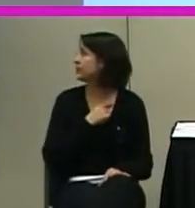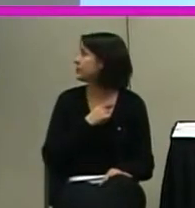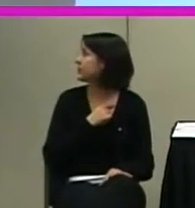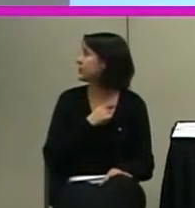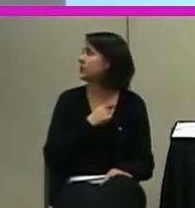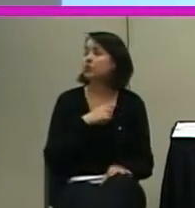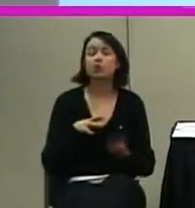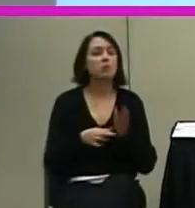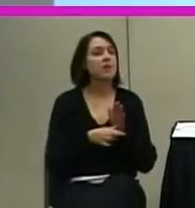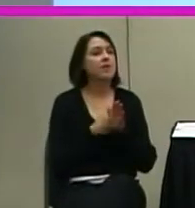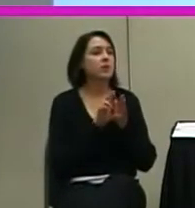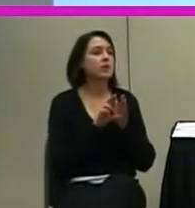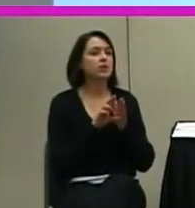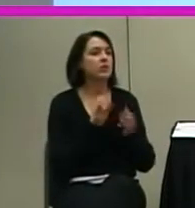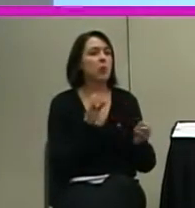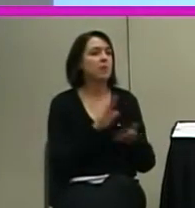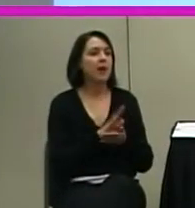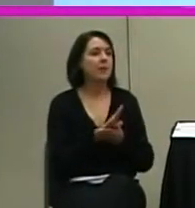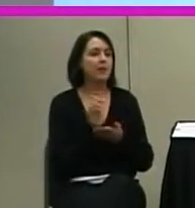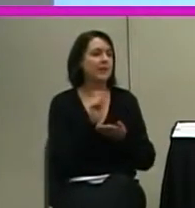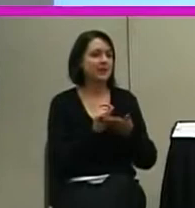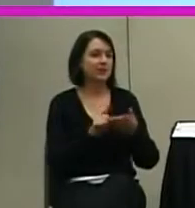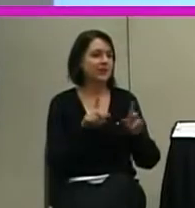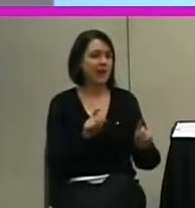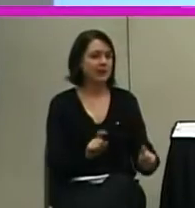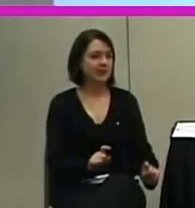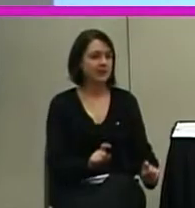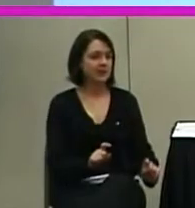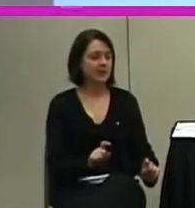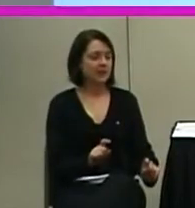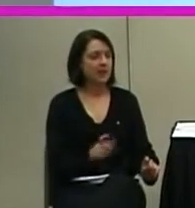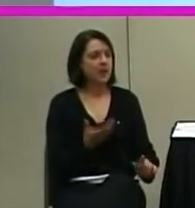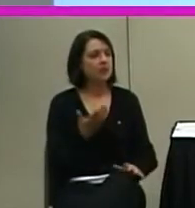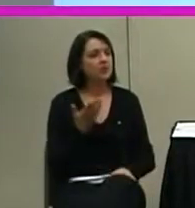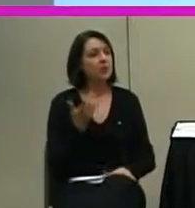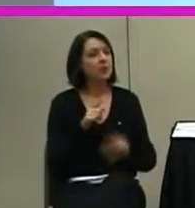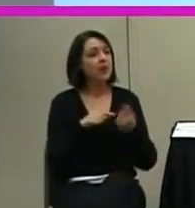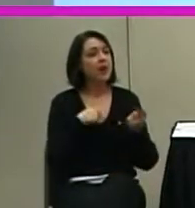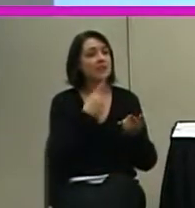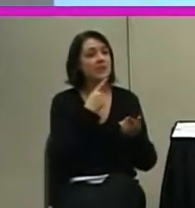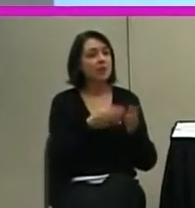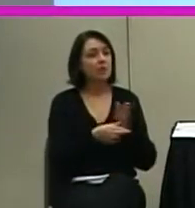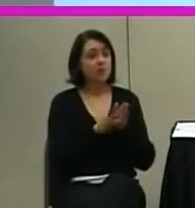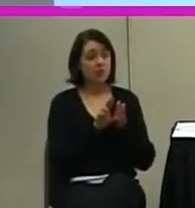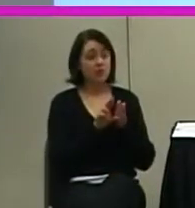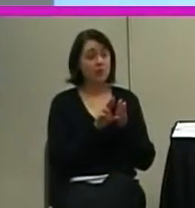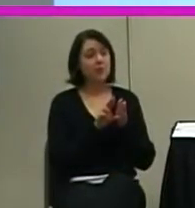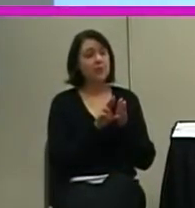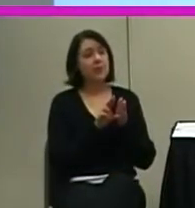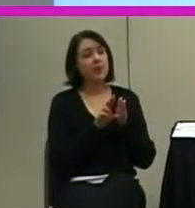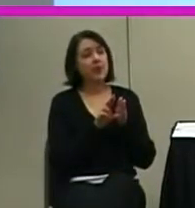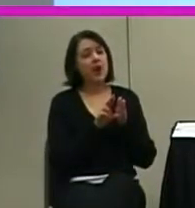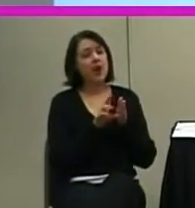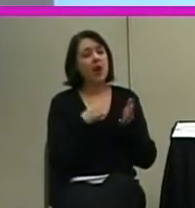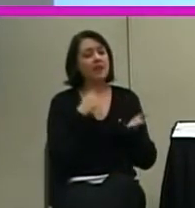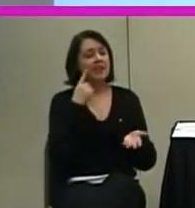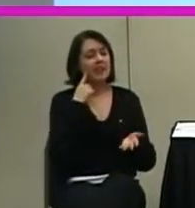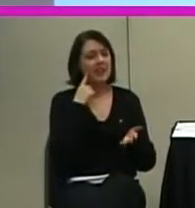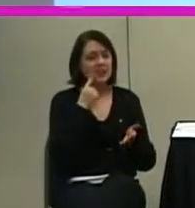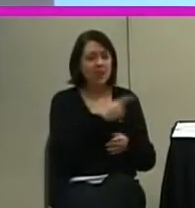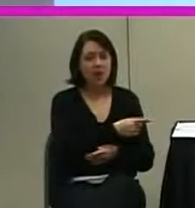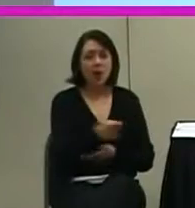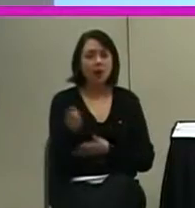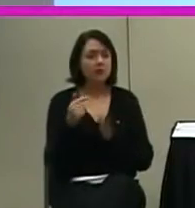review and test. There's no paper and pencil test. So when I say review, when I think everybody